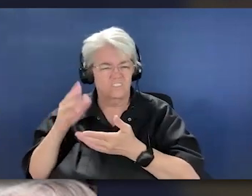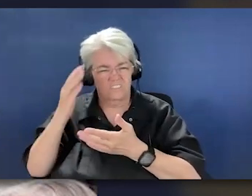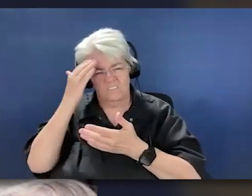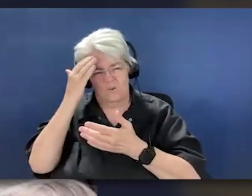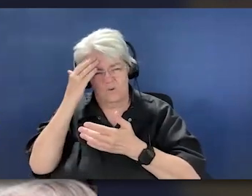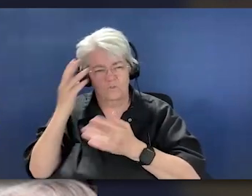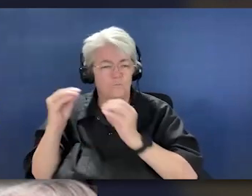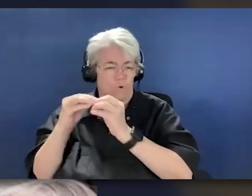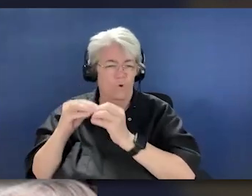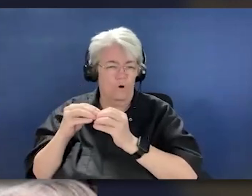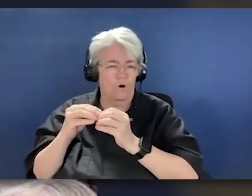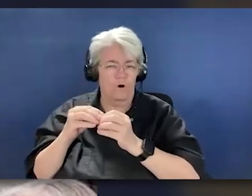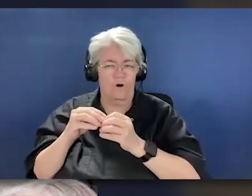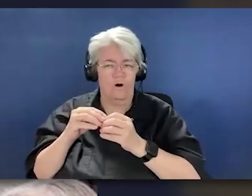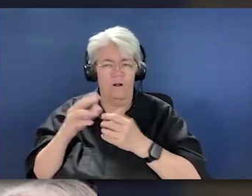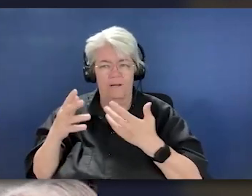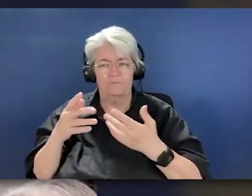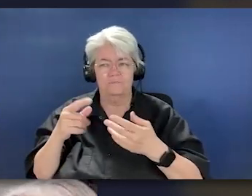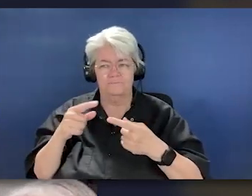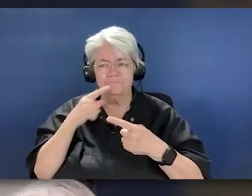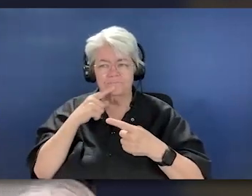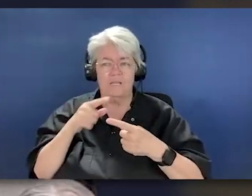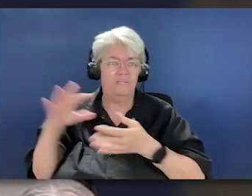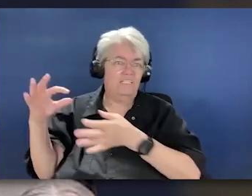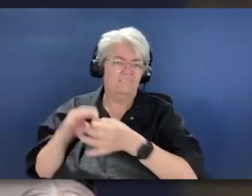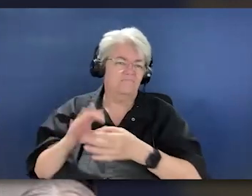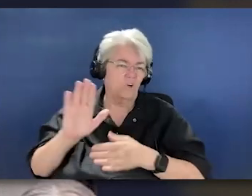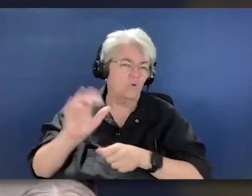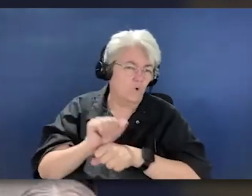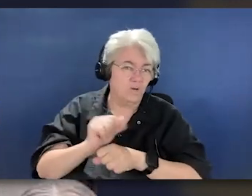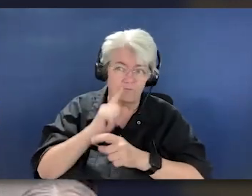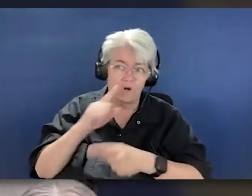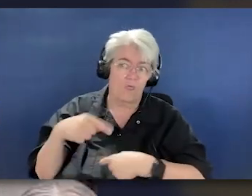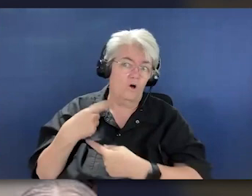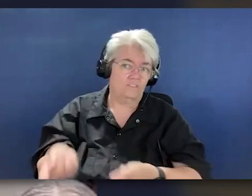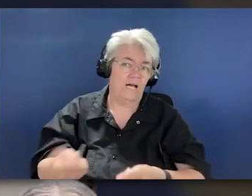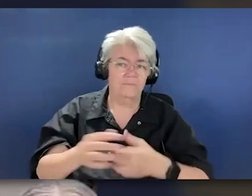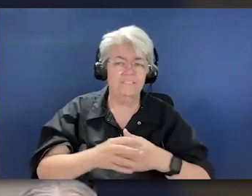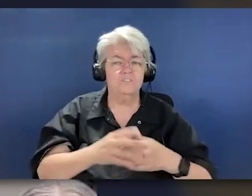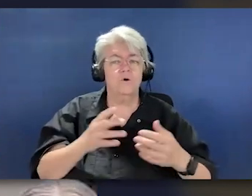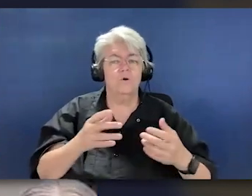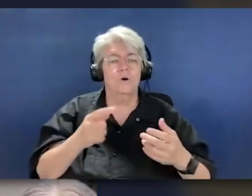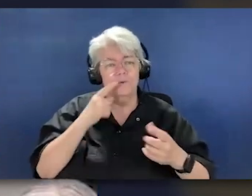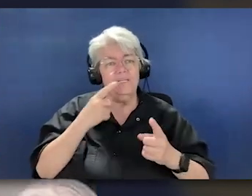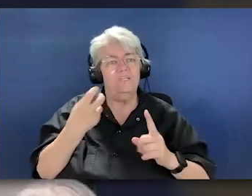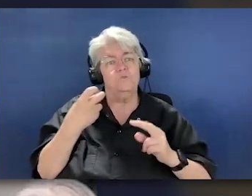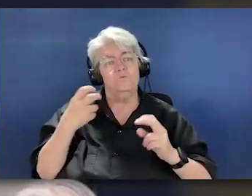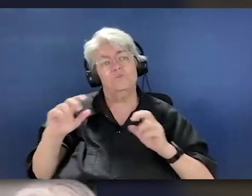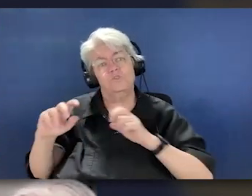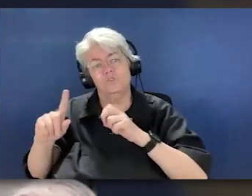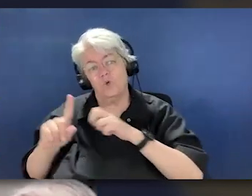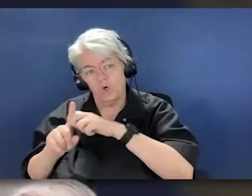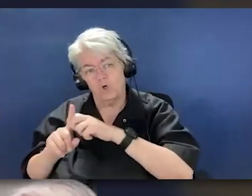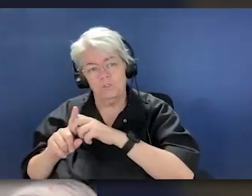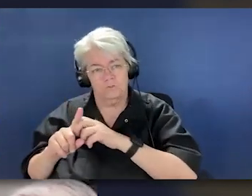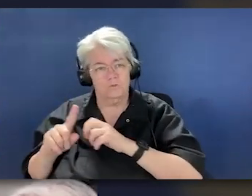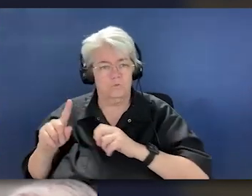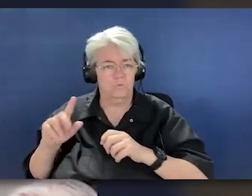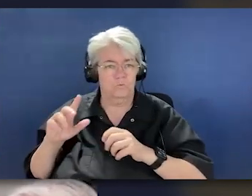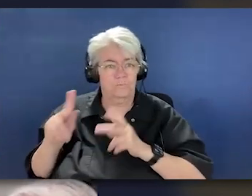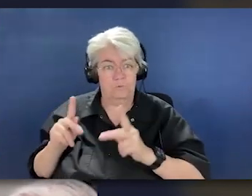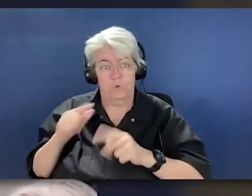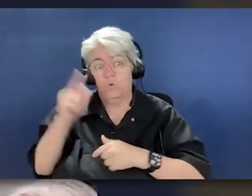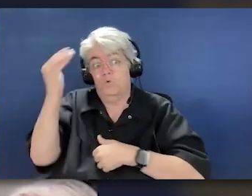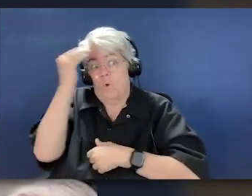do in the sense that it's been part of her work for a long time. And so I think we need to turn to colleagues like that to ask them for